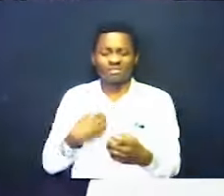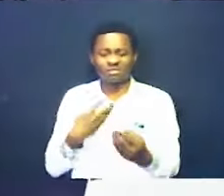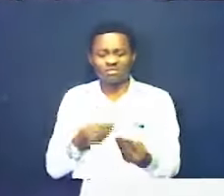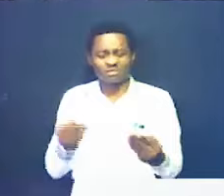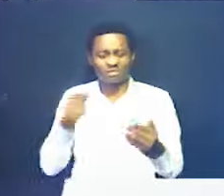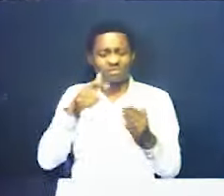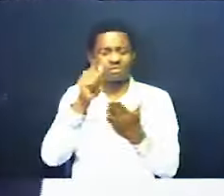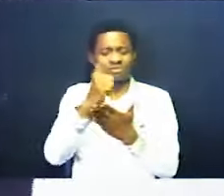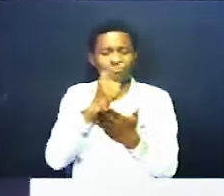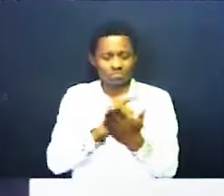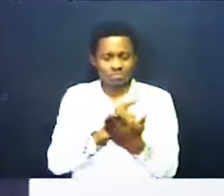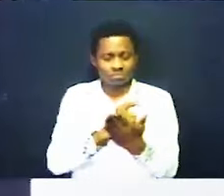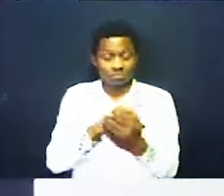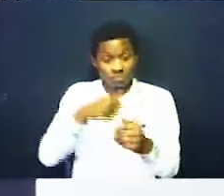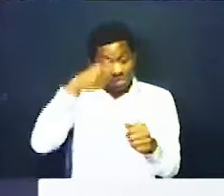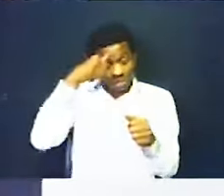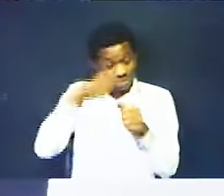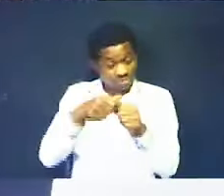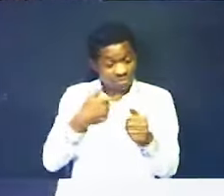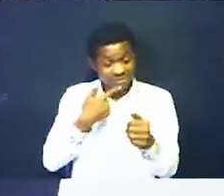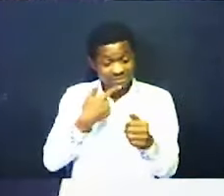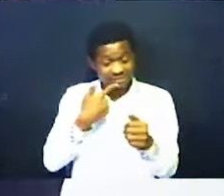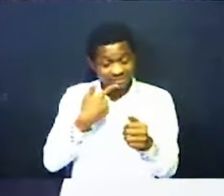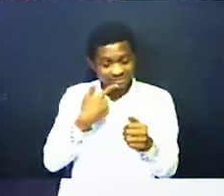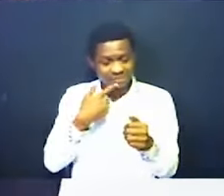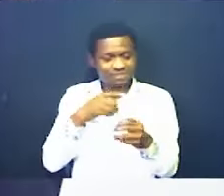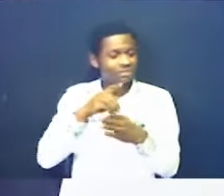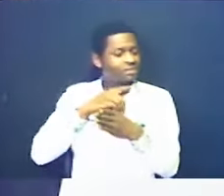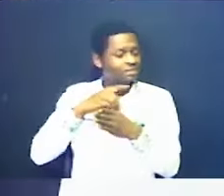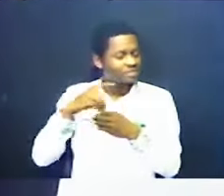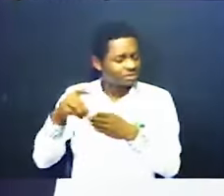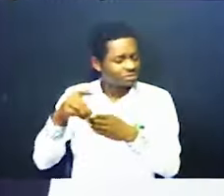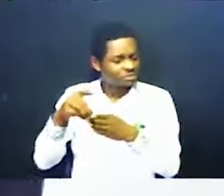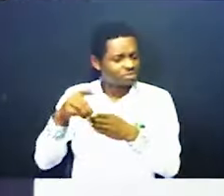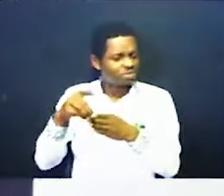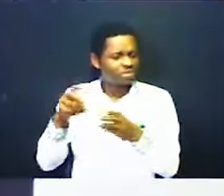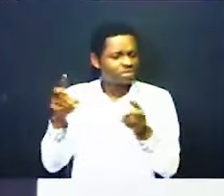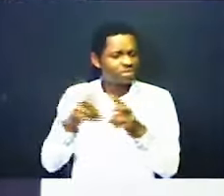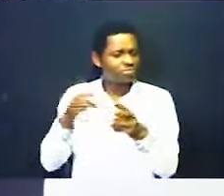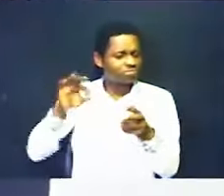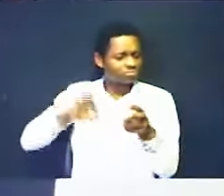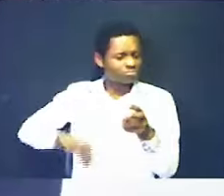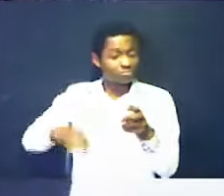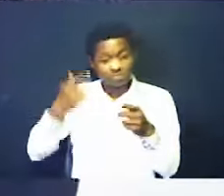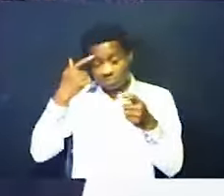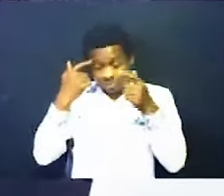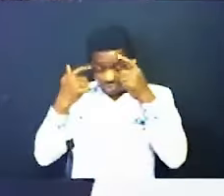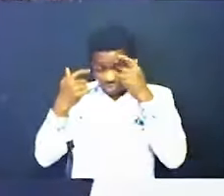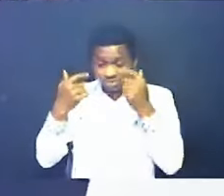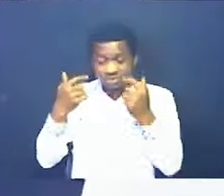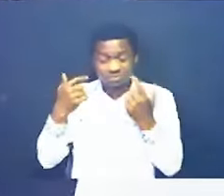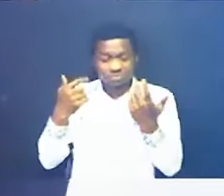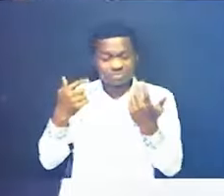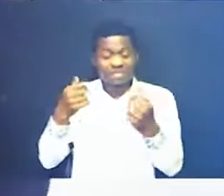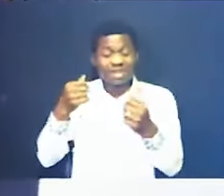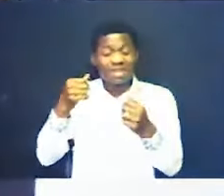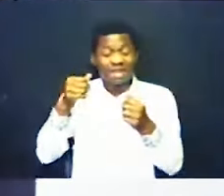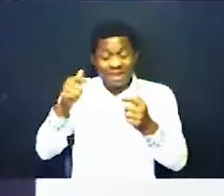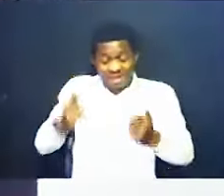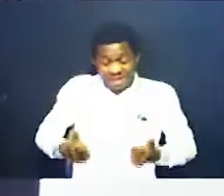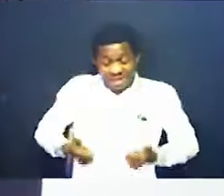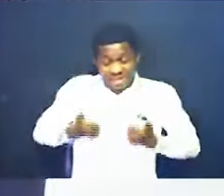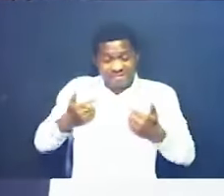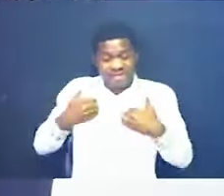verse? Remember, we have said that discipline is necessary because life is governed by